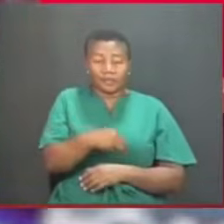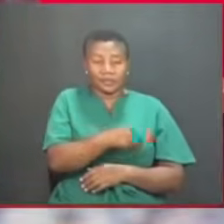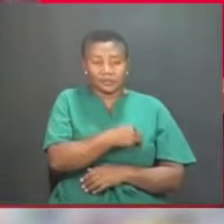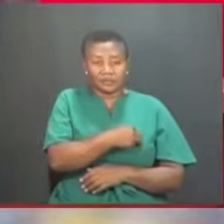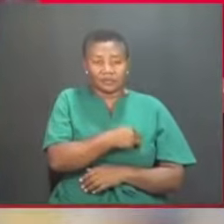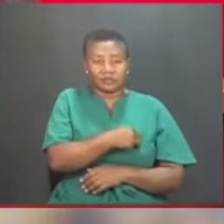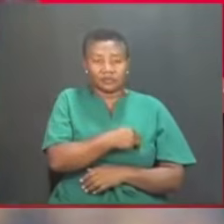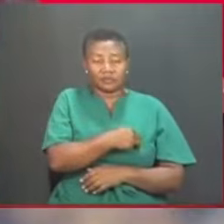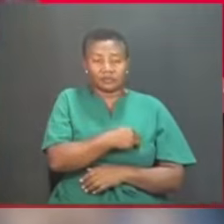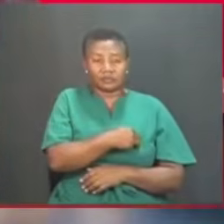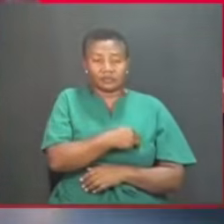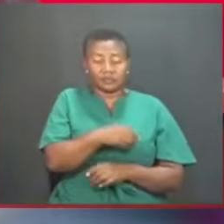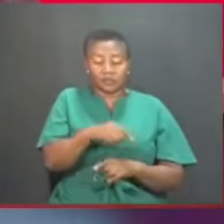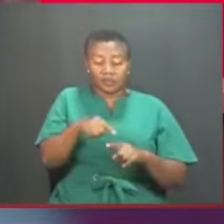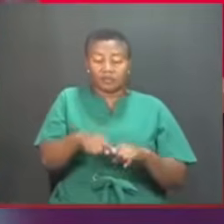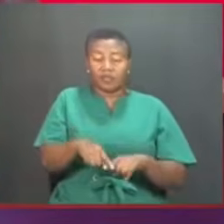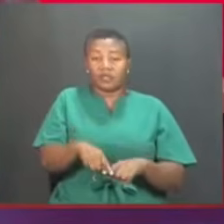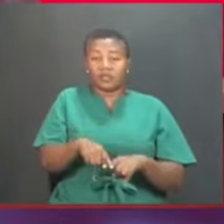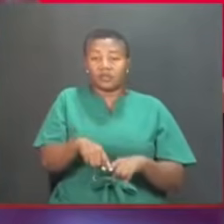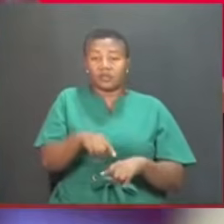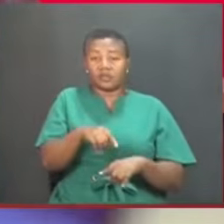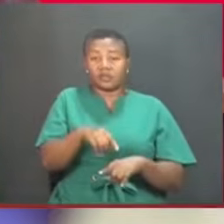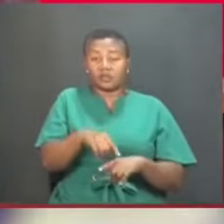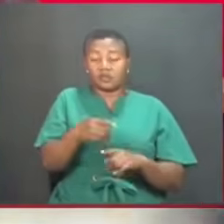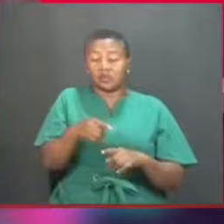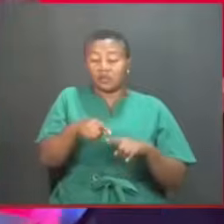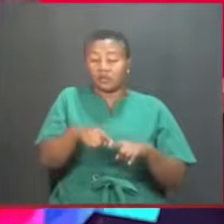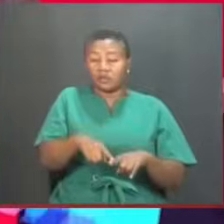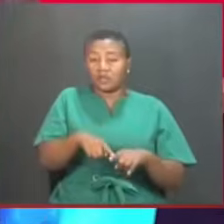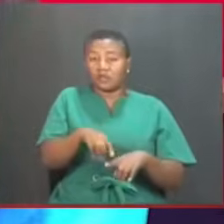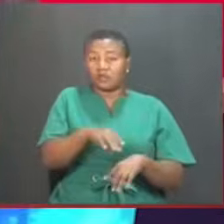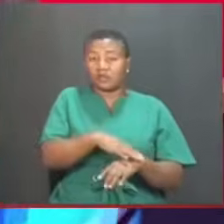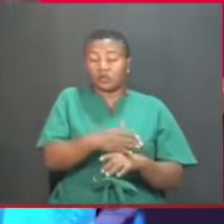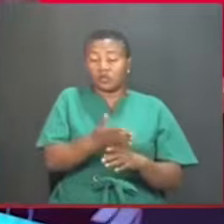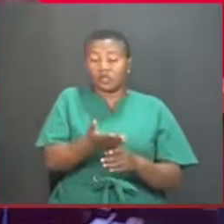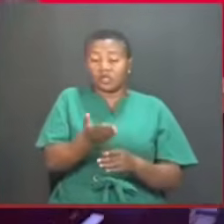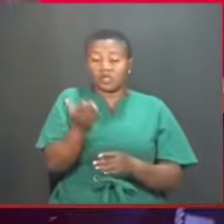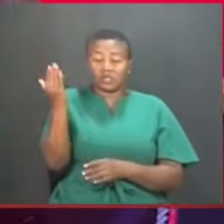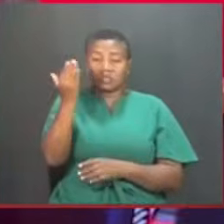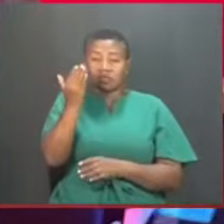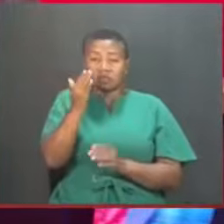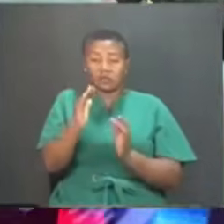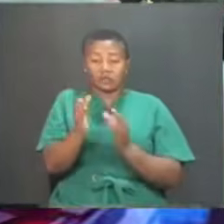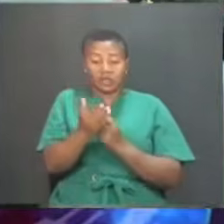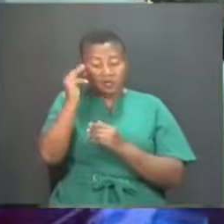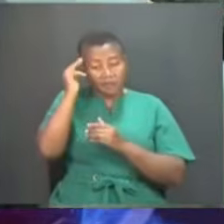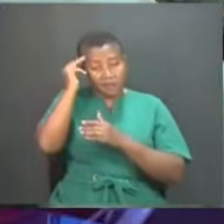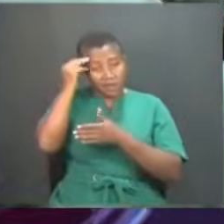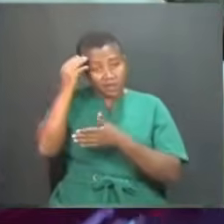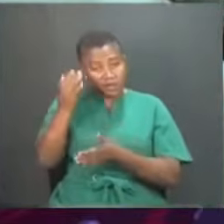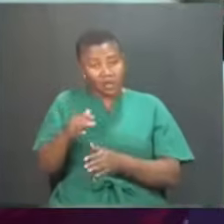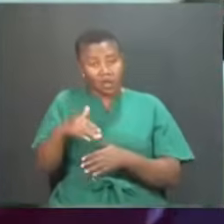to statement by minister or statement by a member. It's the same.